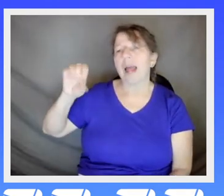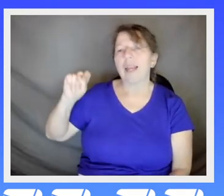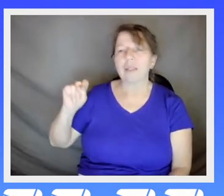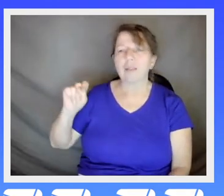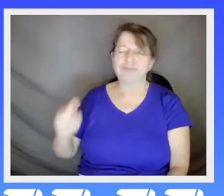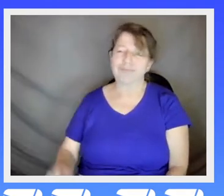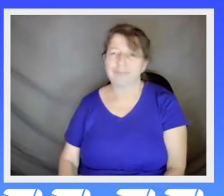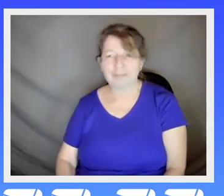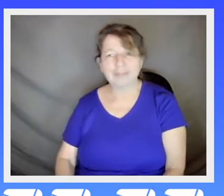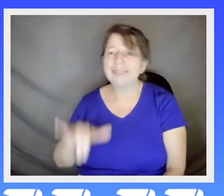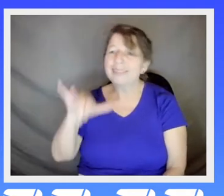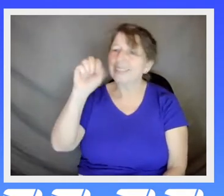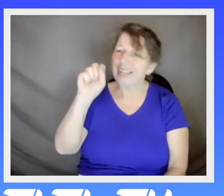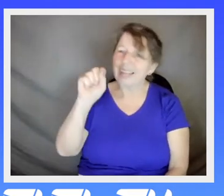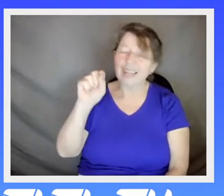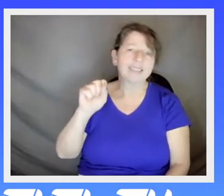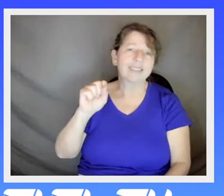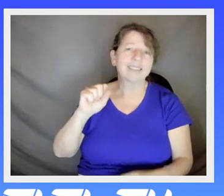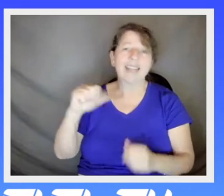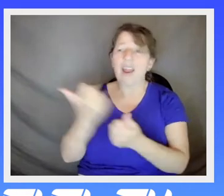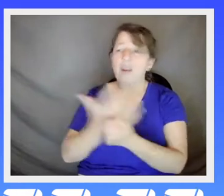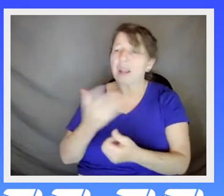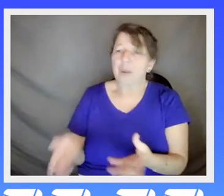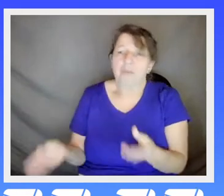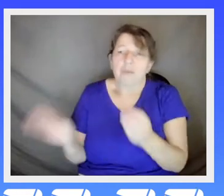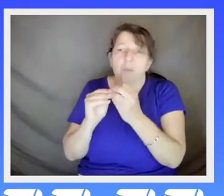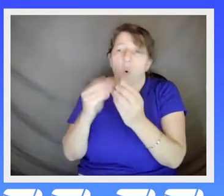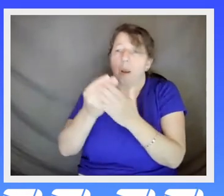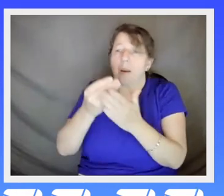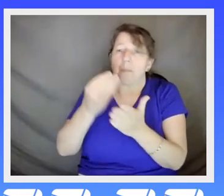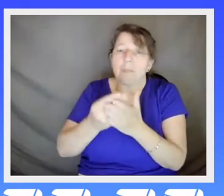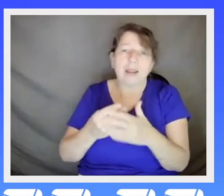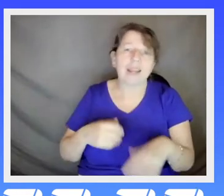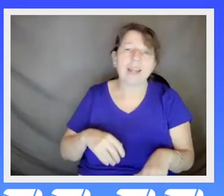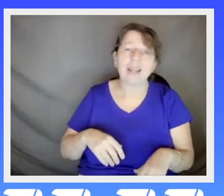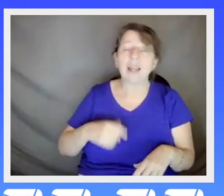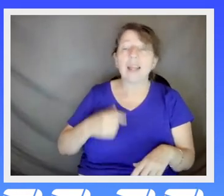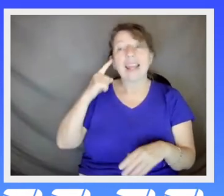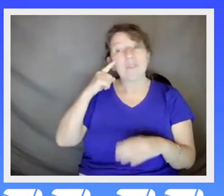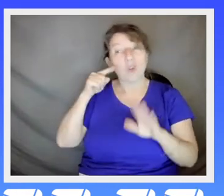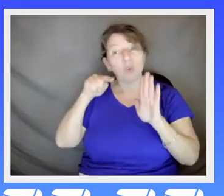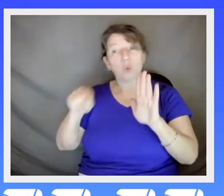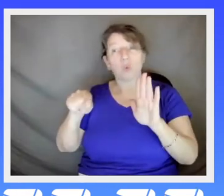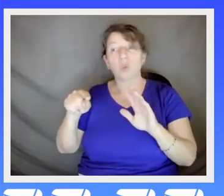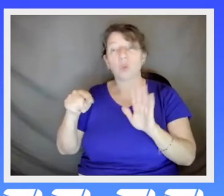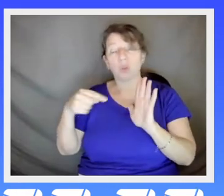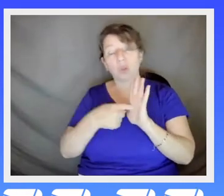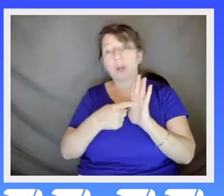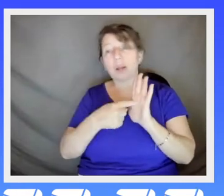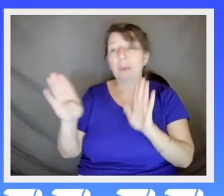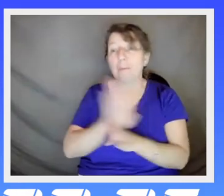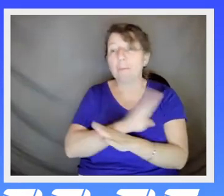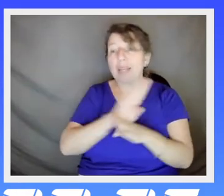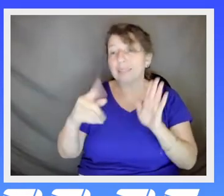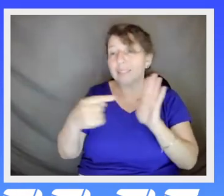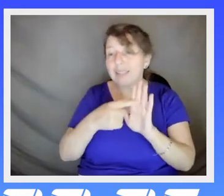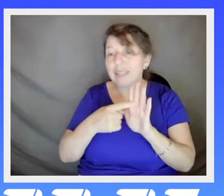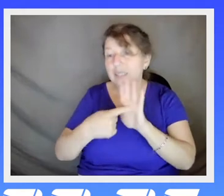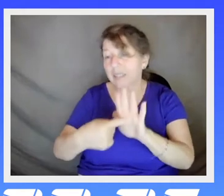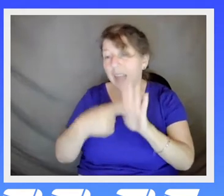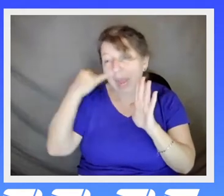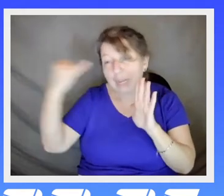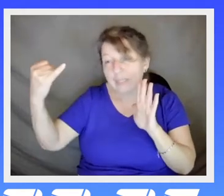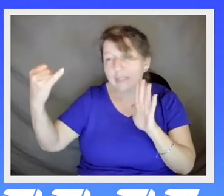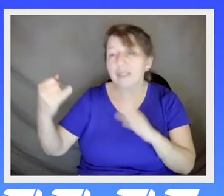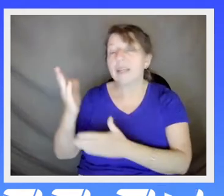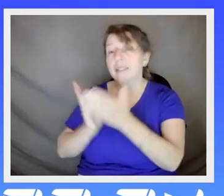eds. They need to cough up more money. That is clear when you look at the business models. Some of our cultural institutions actually are struggling right